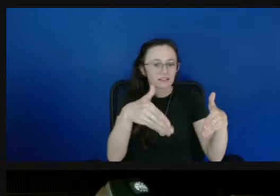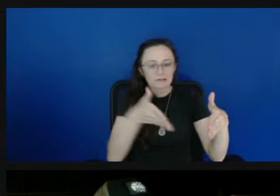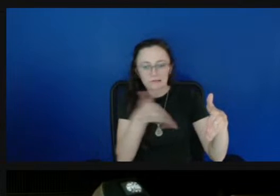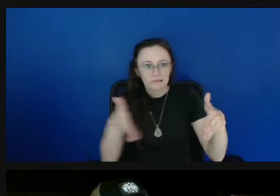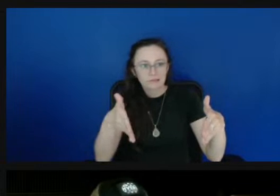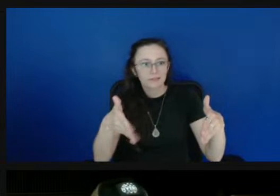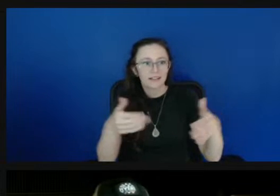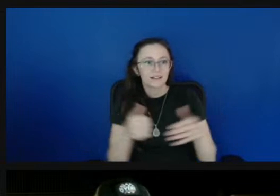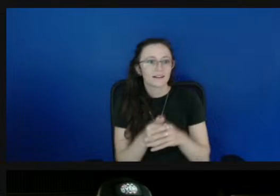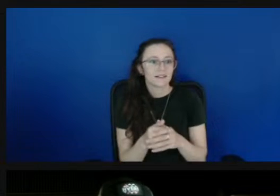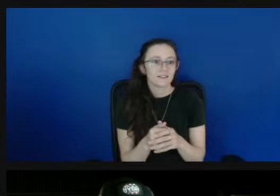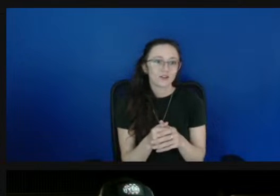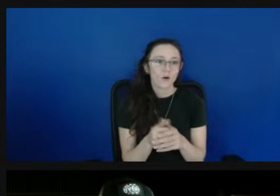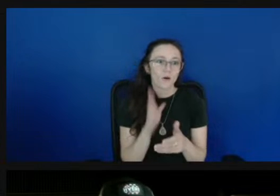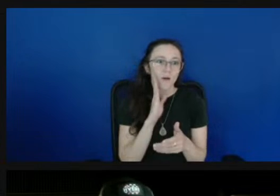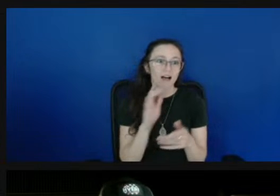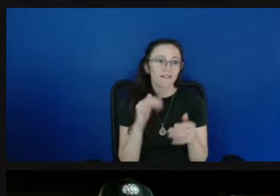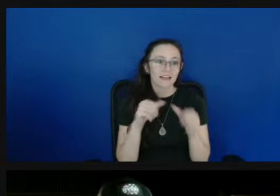this was huge.